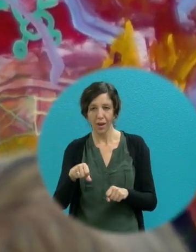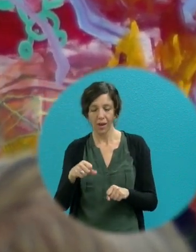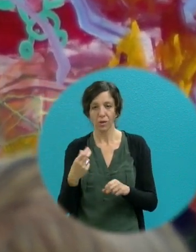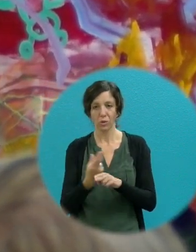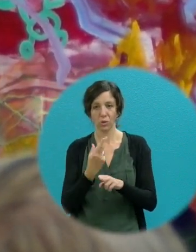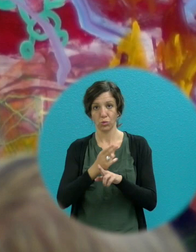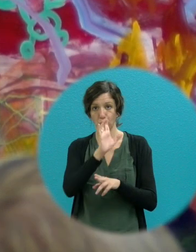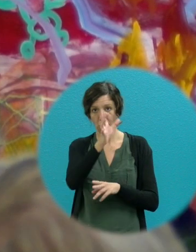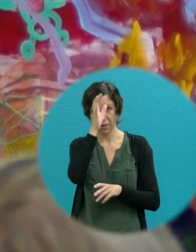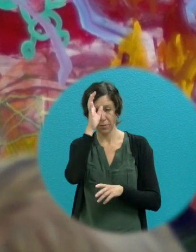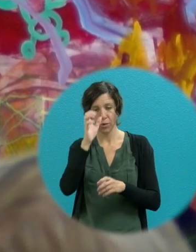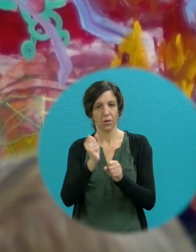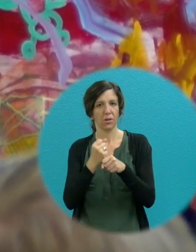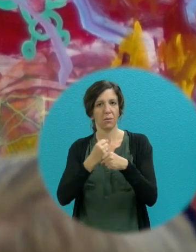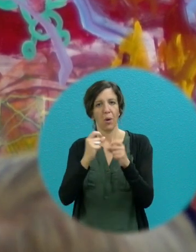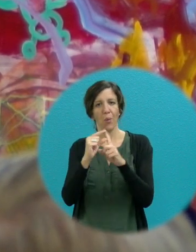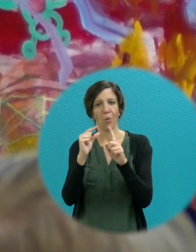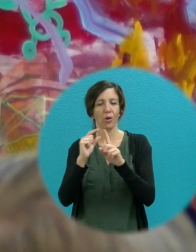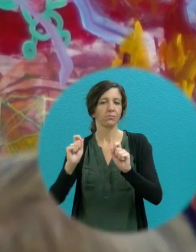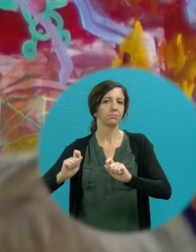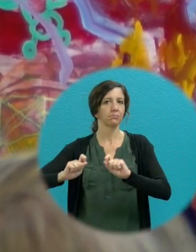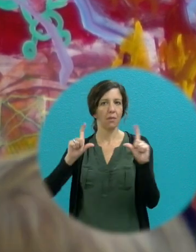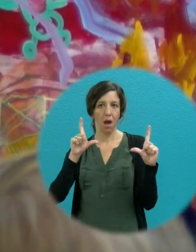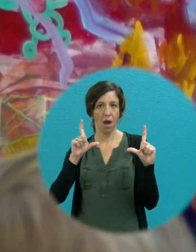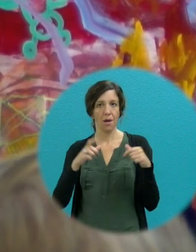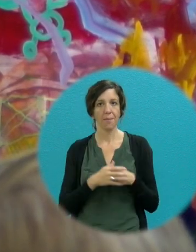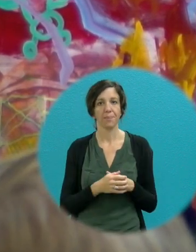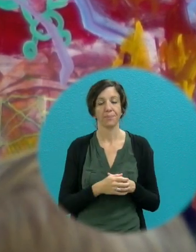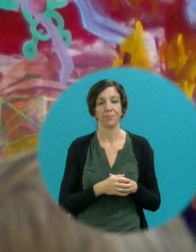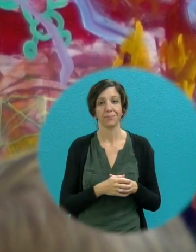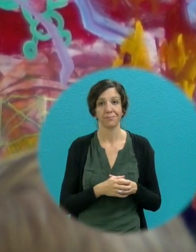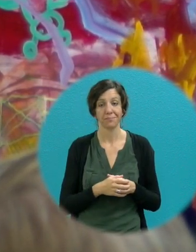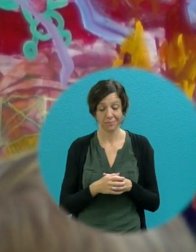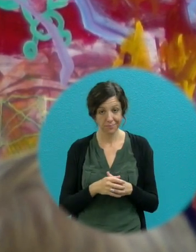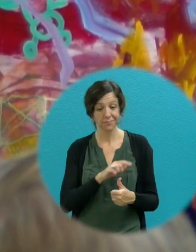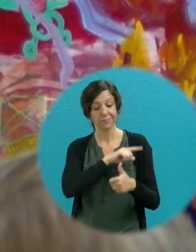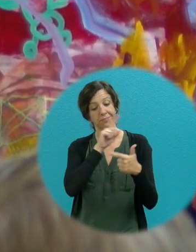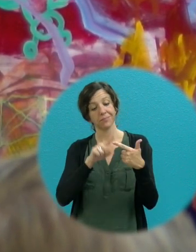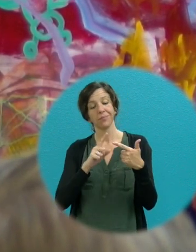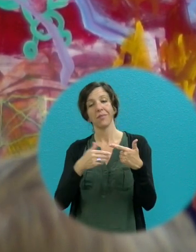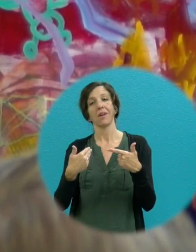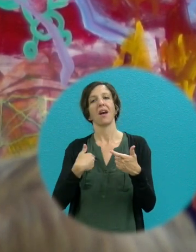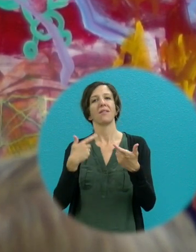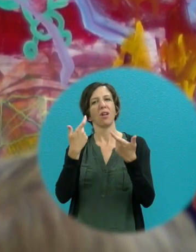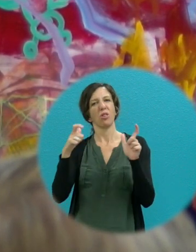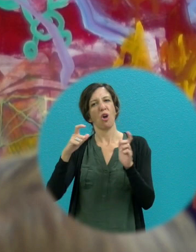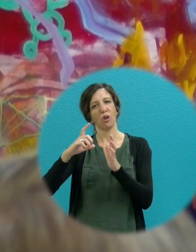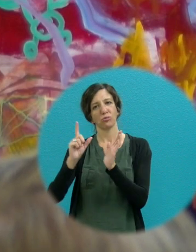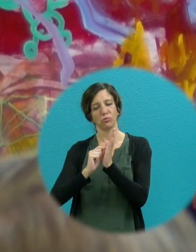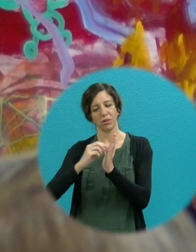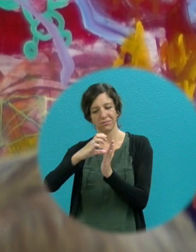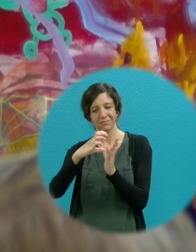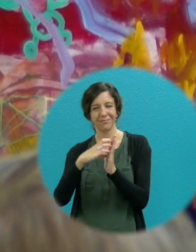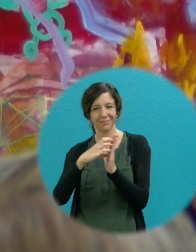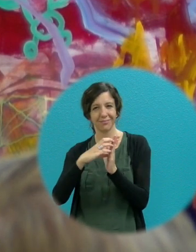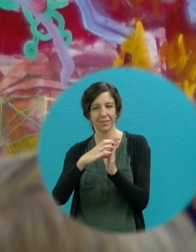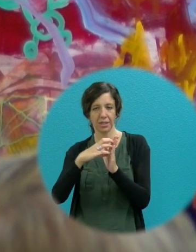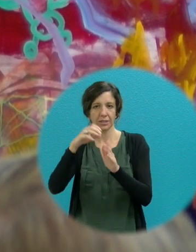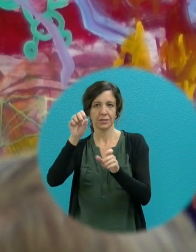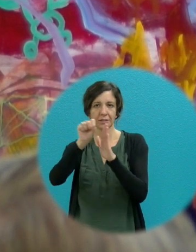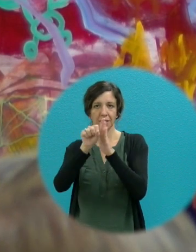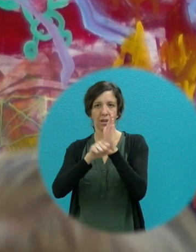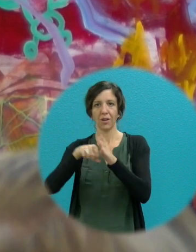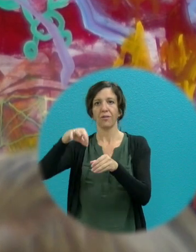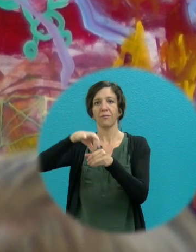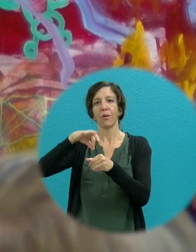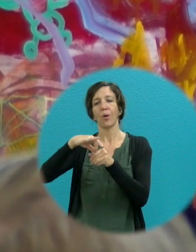a computer capabilities. Otherwise, we have a large print state voter guide that we would be more than happy to mail to